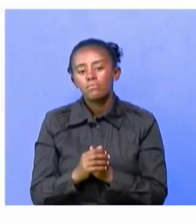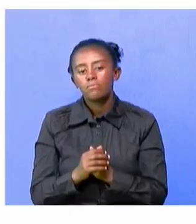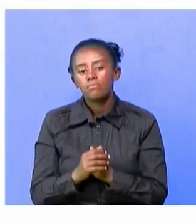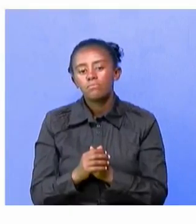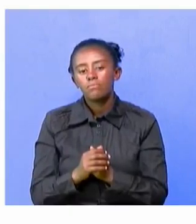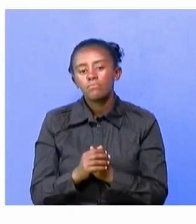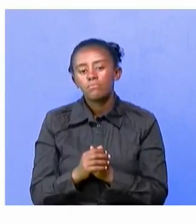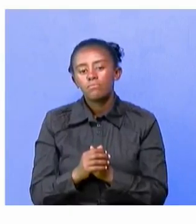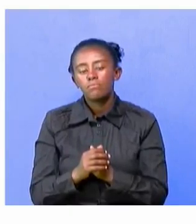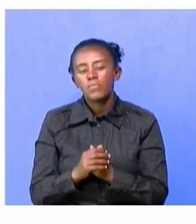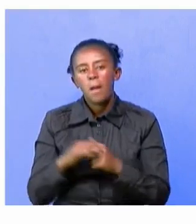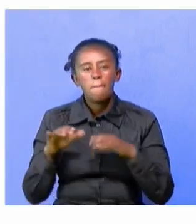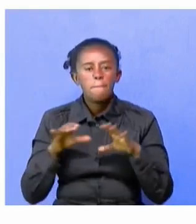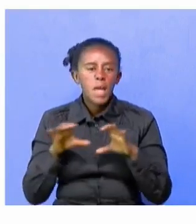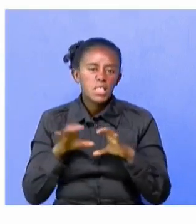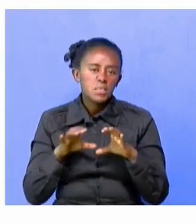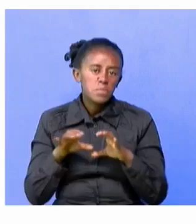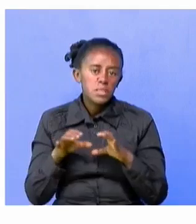makes me